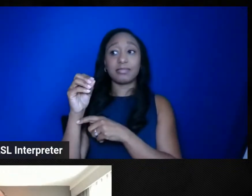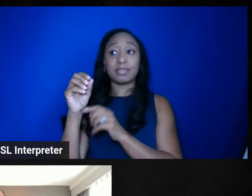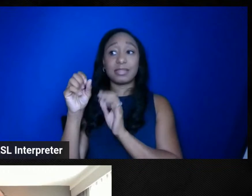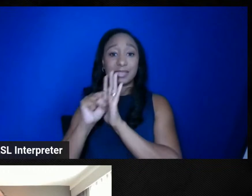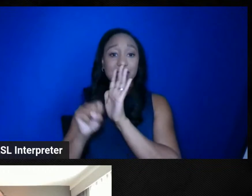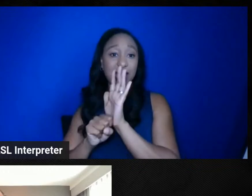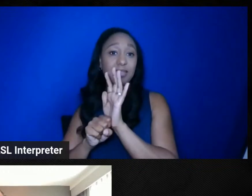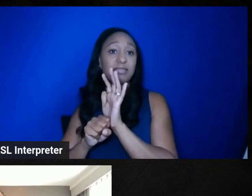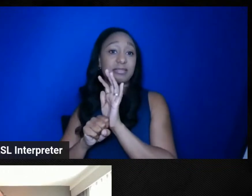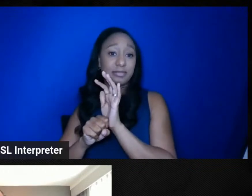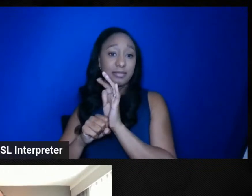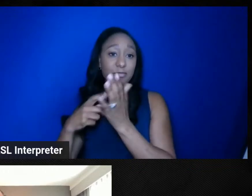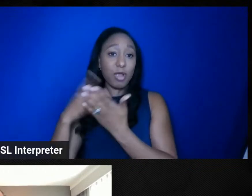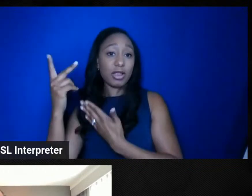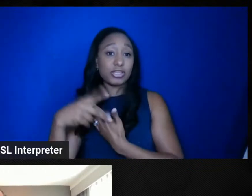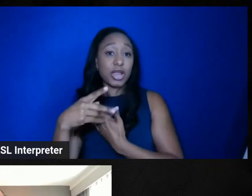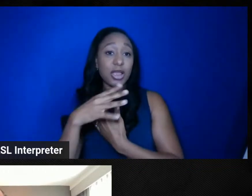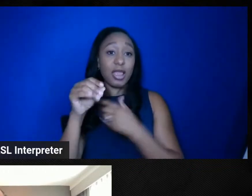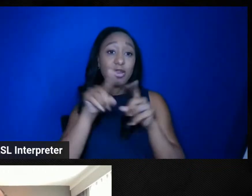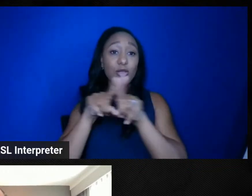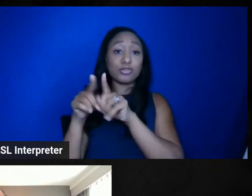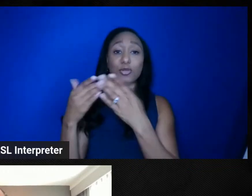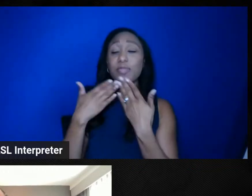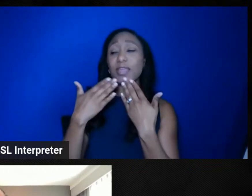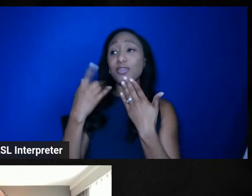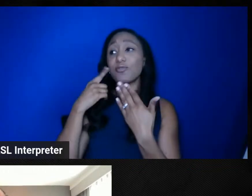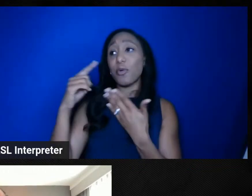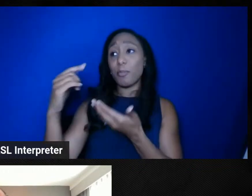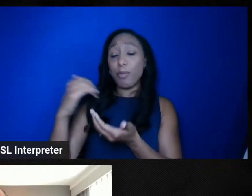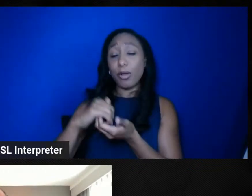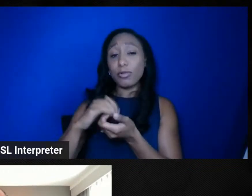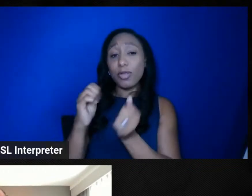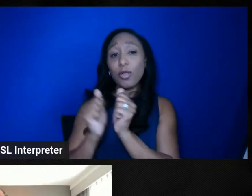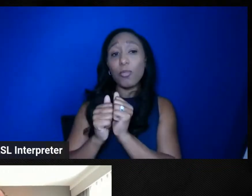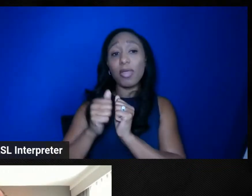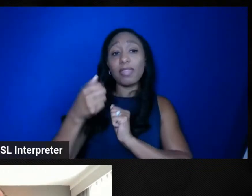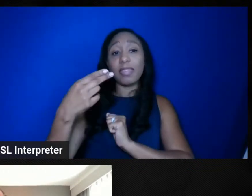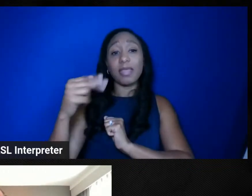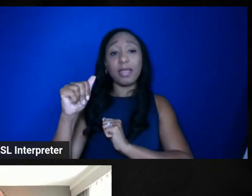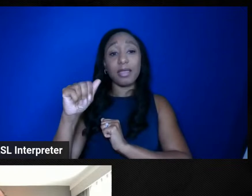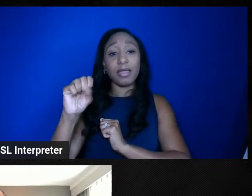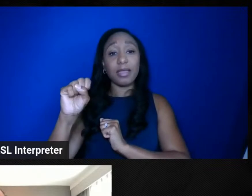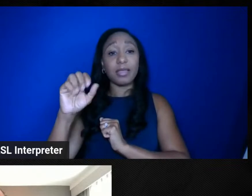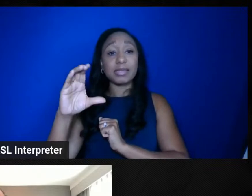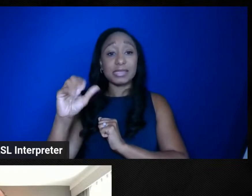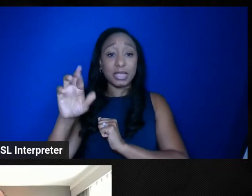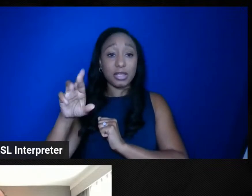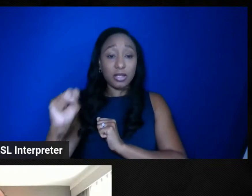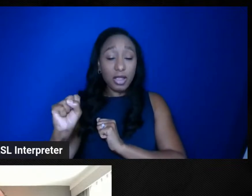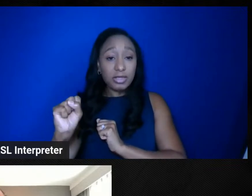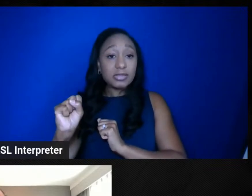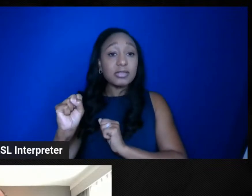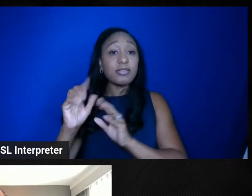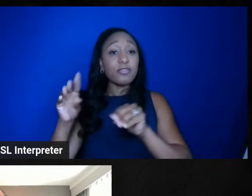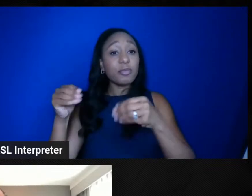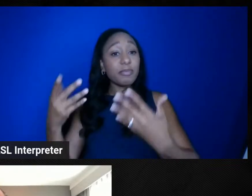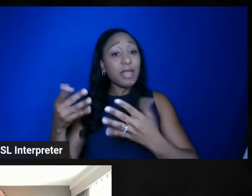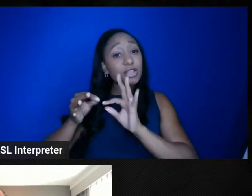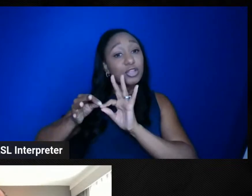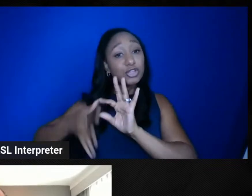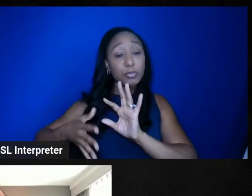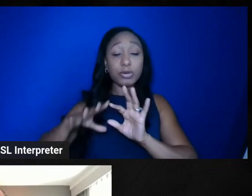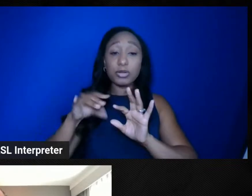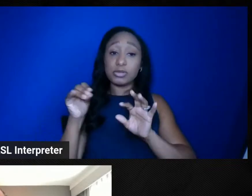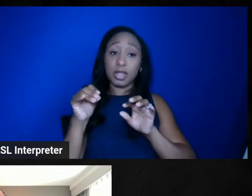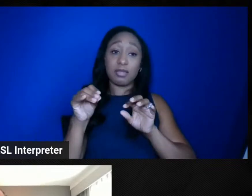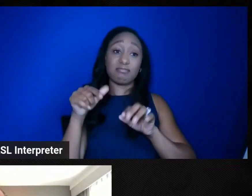Hearing and Speech Agency for providing us with accessibility for today's program. And thank you all to our audience for joining us this afternoon. Your attendance